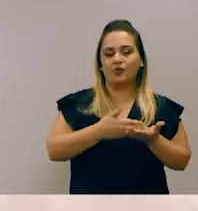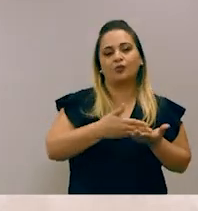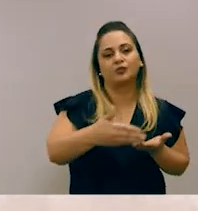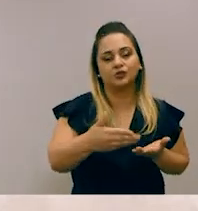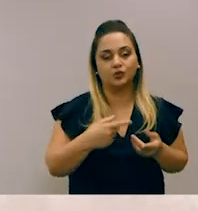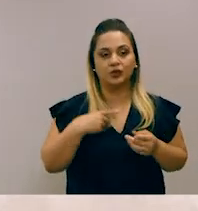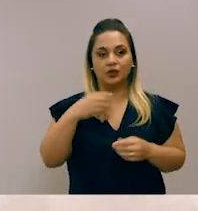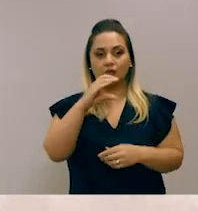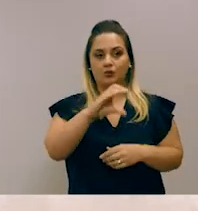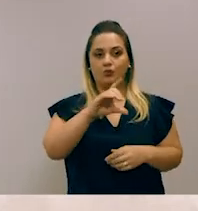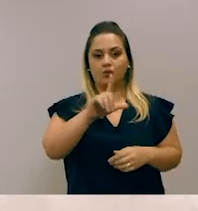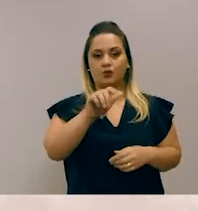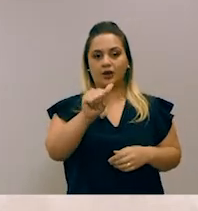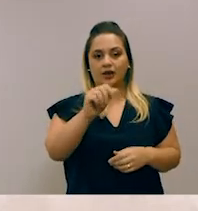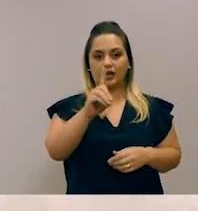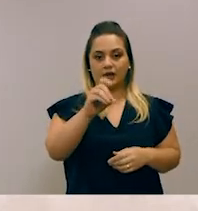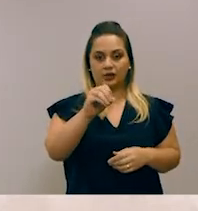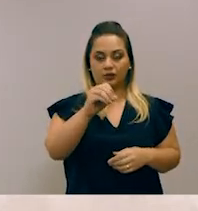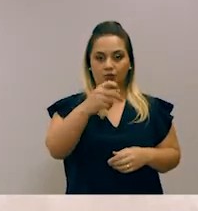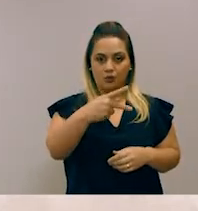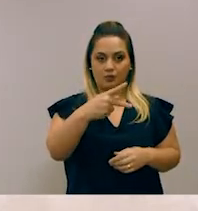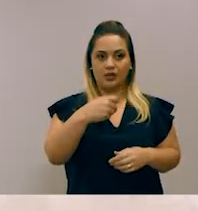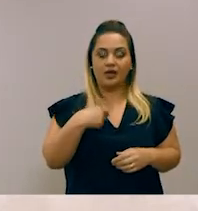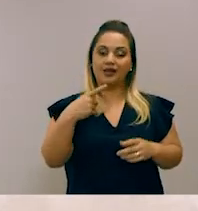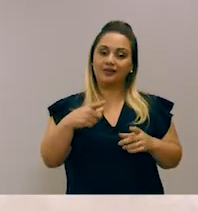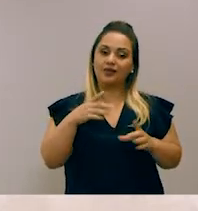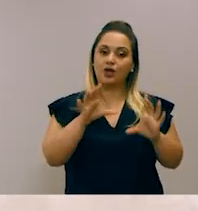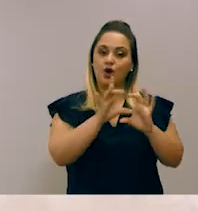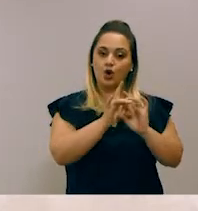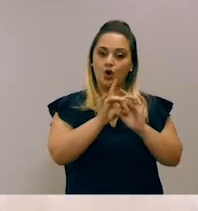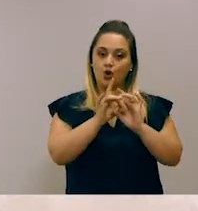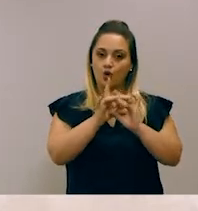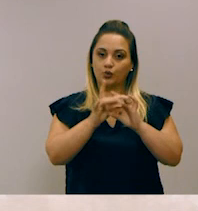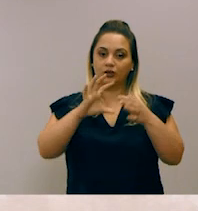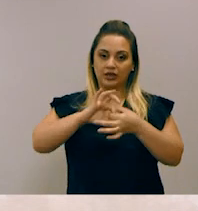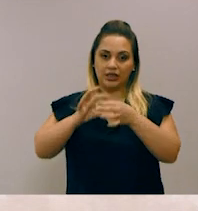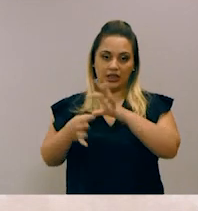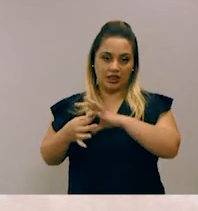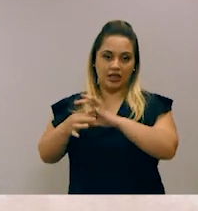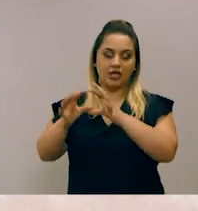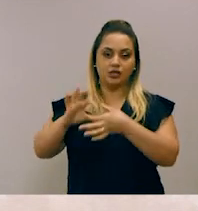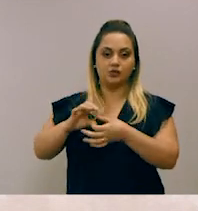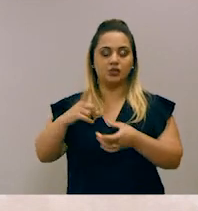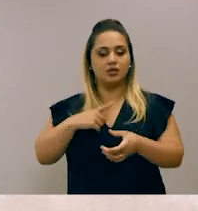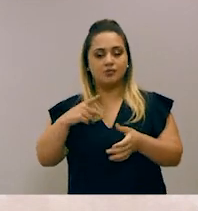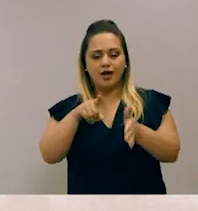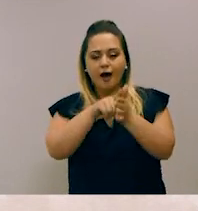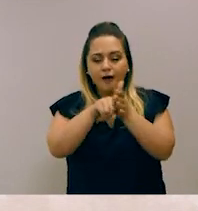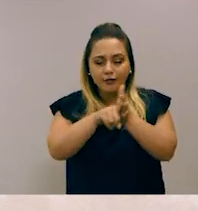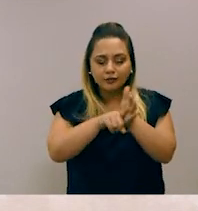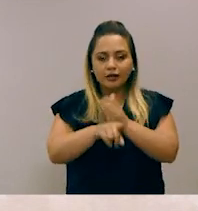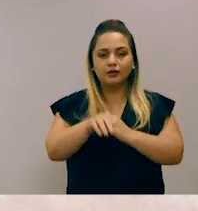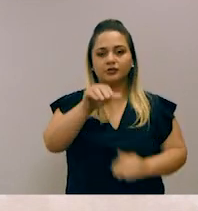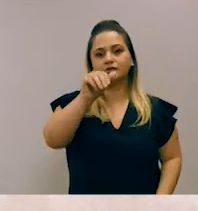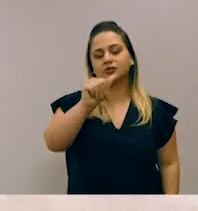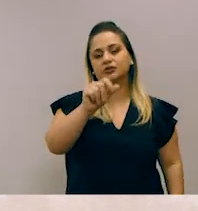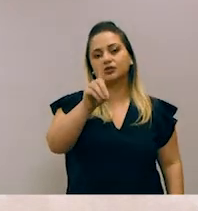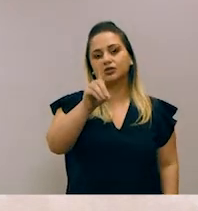introduced some topics. CLADOP is contextualized there. It is data